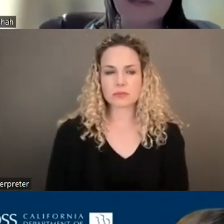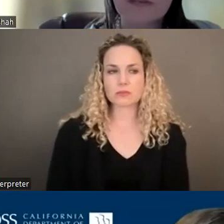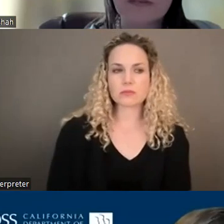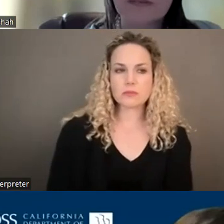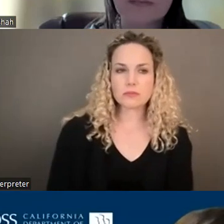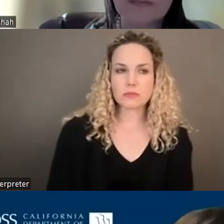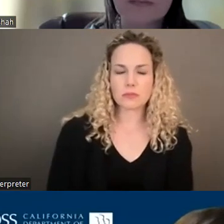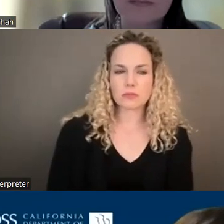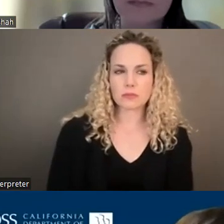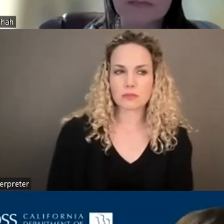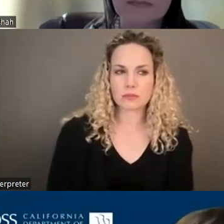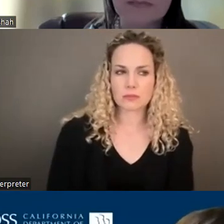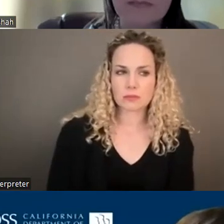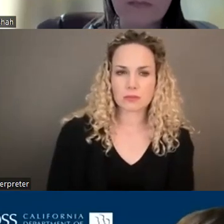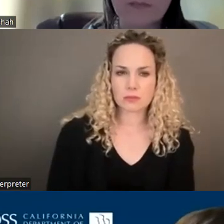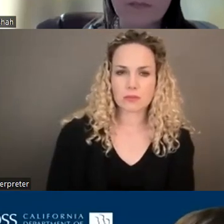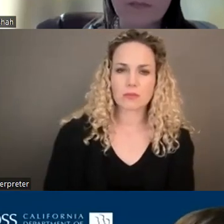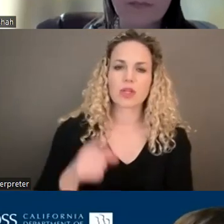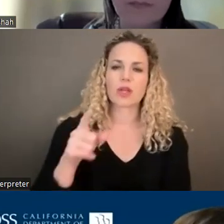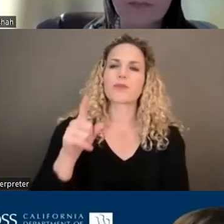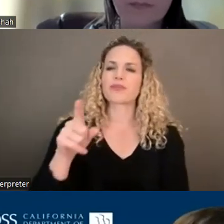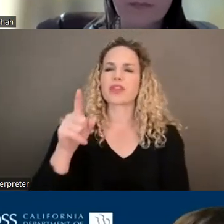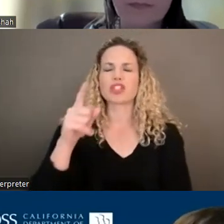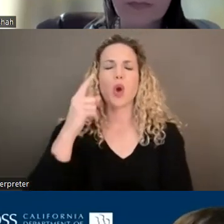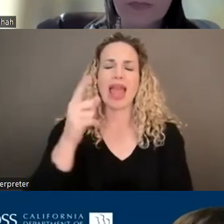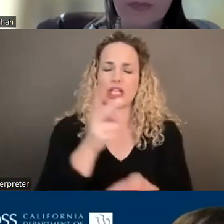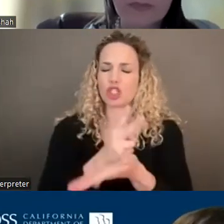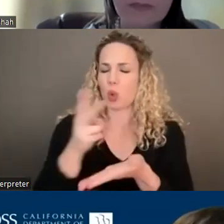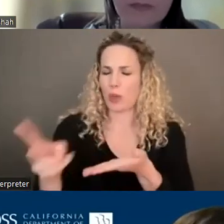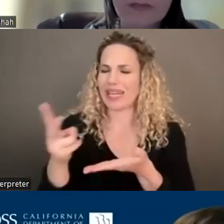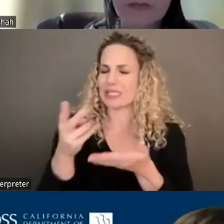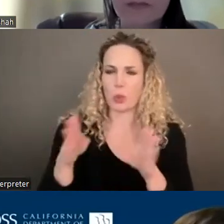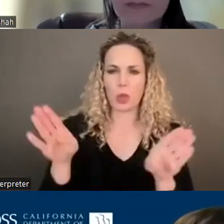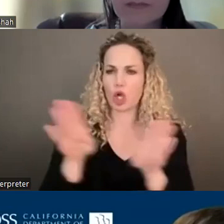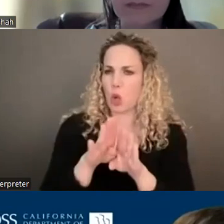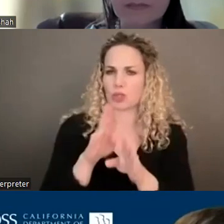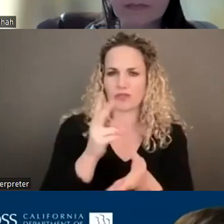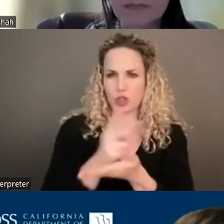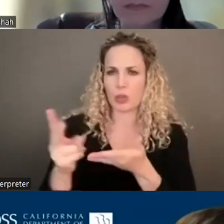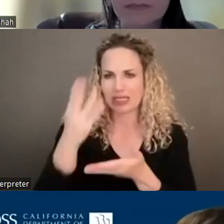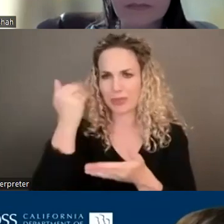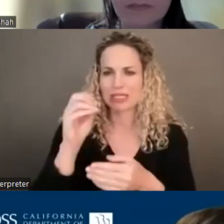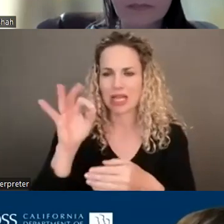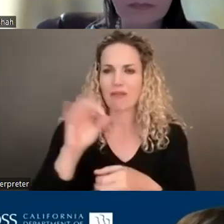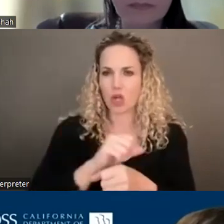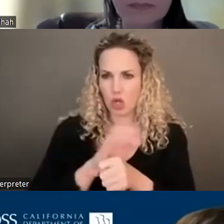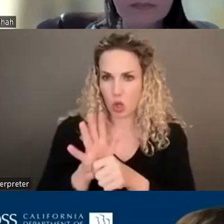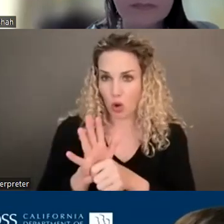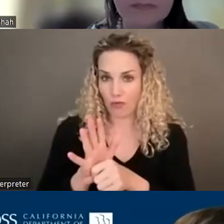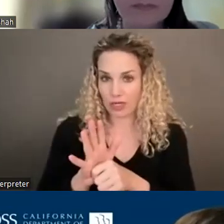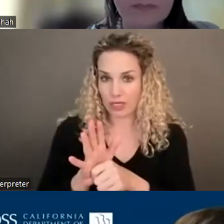closed, like for 2 weeks, they were sick and they were closed for 2 weeks because of COVID. So that